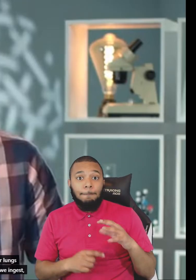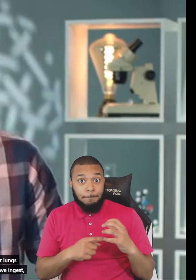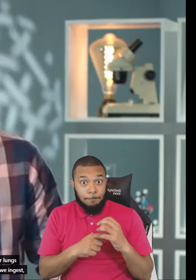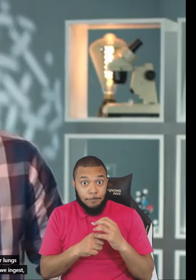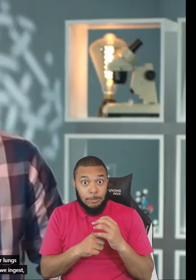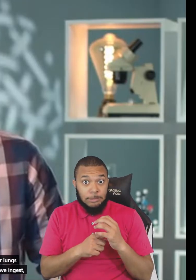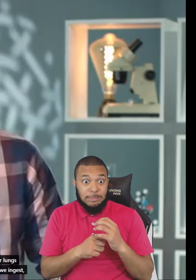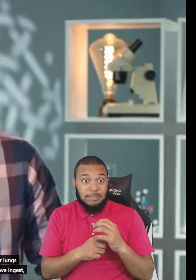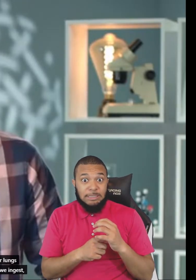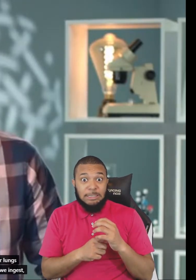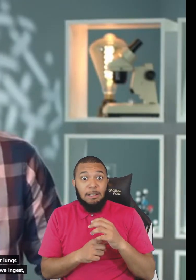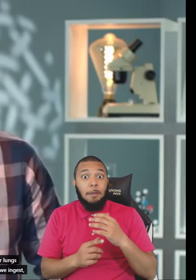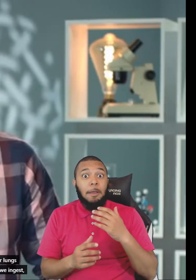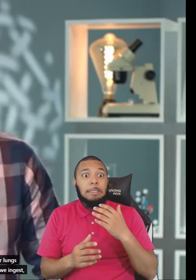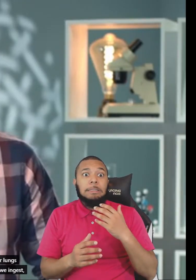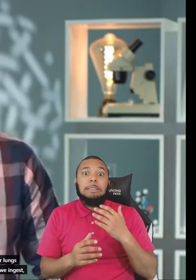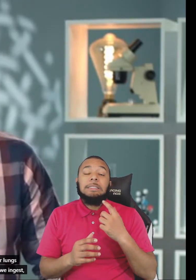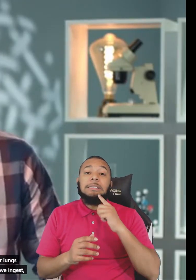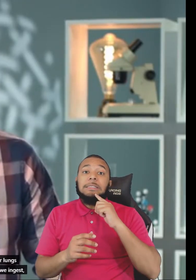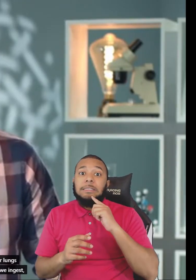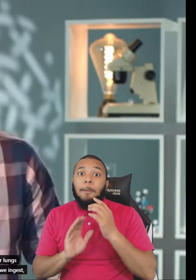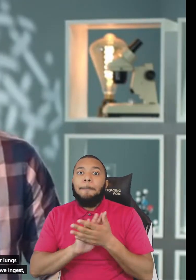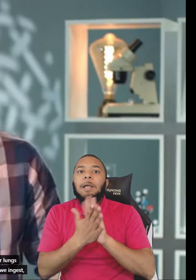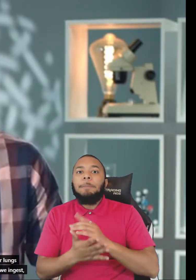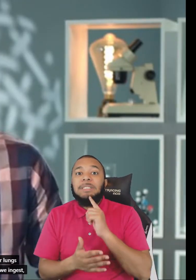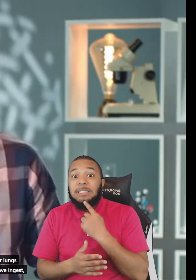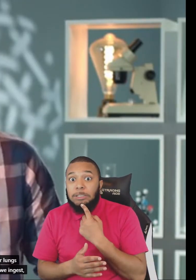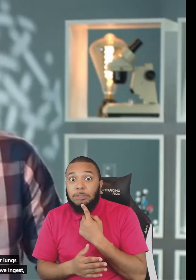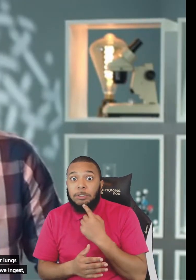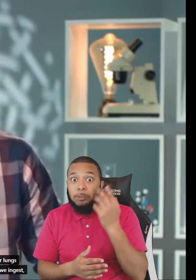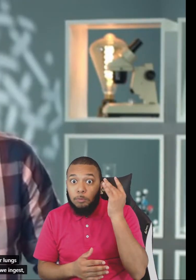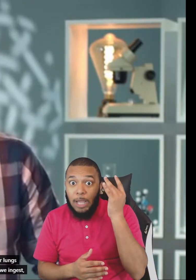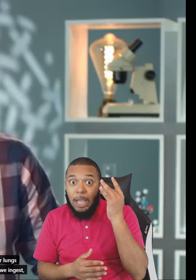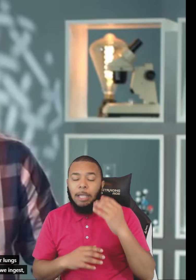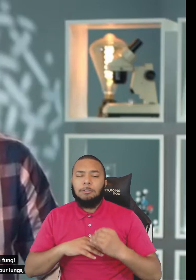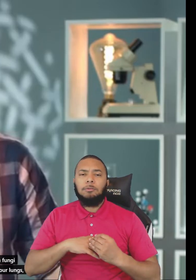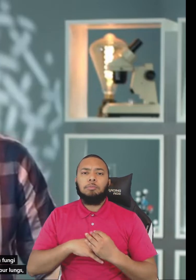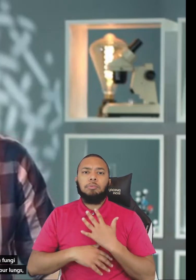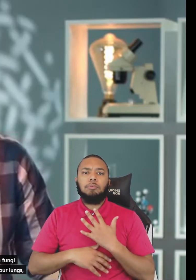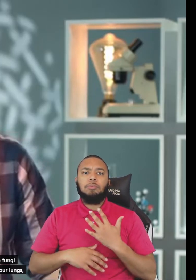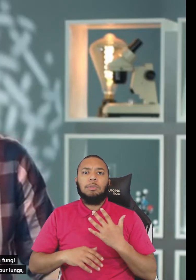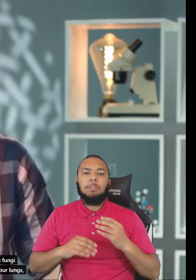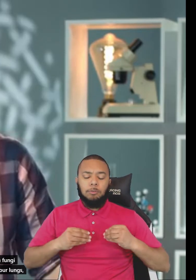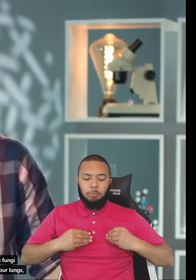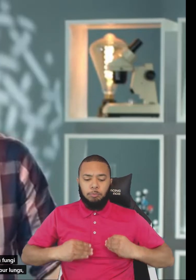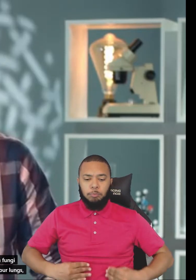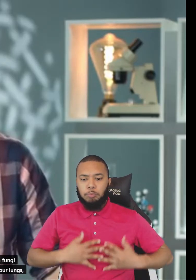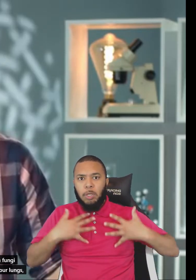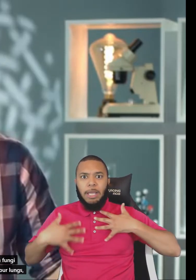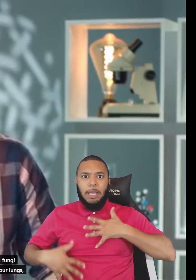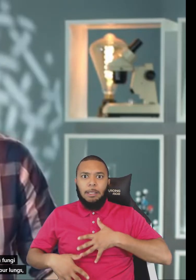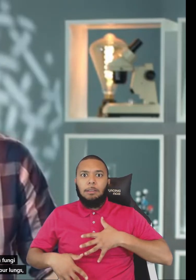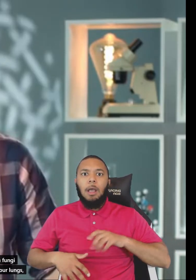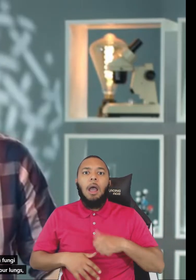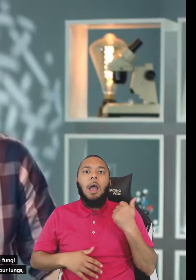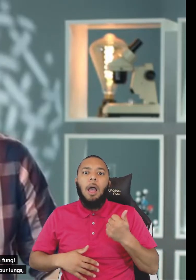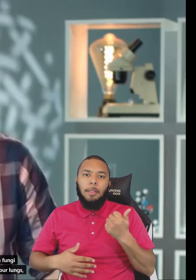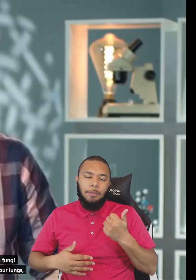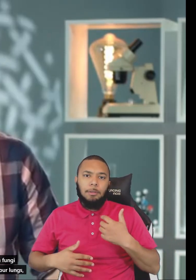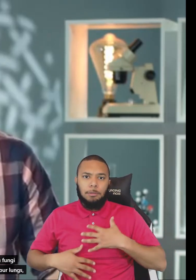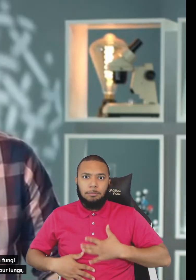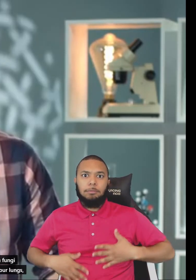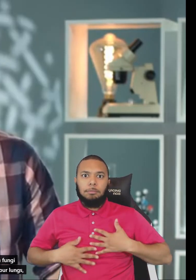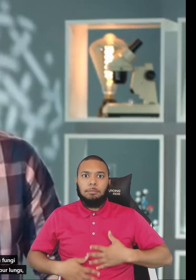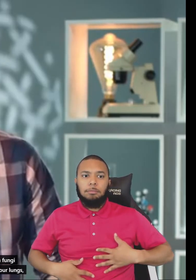spreads from your lungs to other organs, right? So if we inhale a fungus or a fungi of any